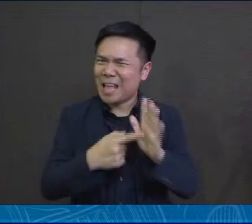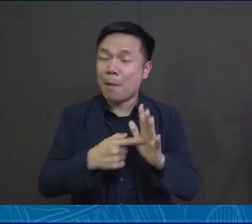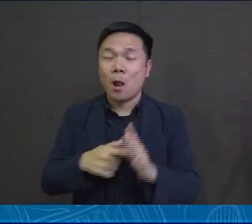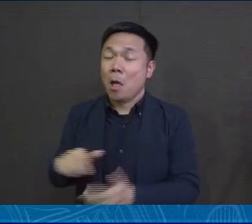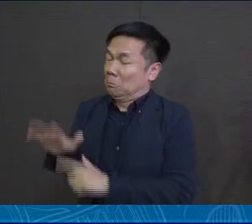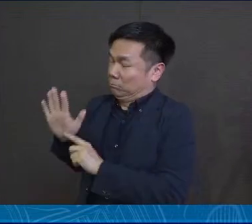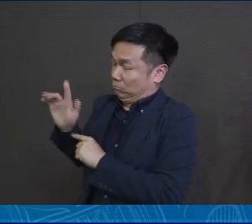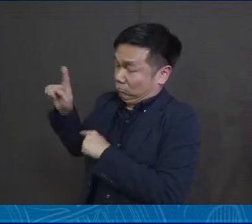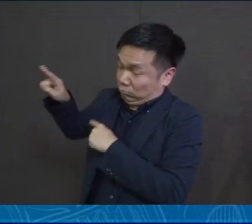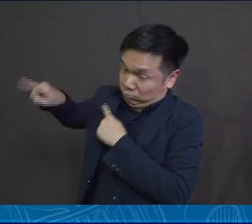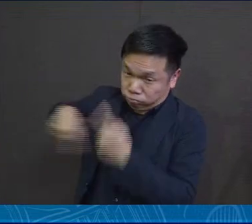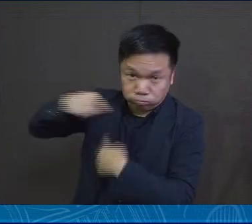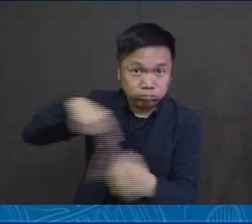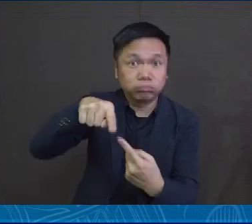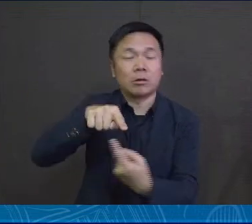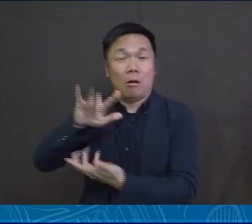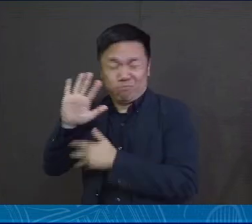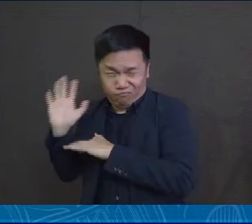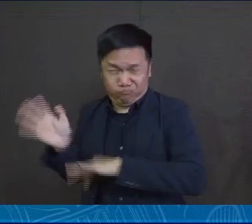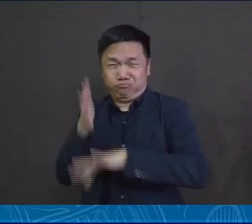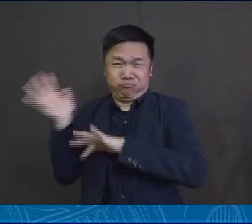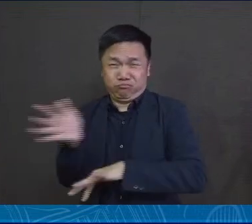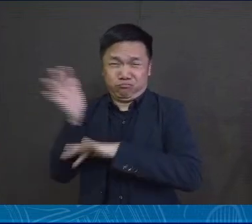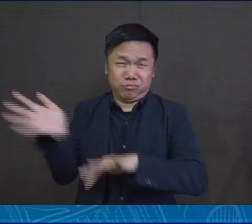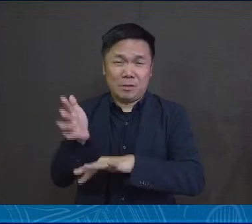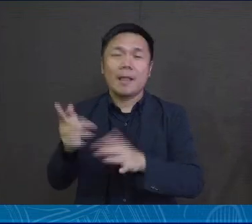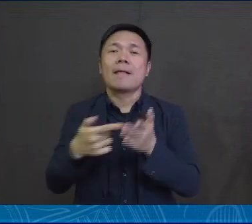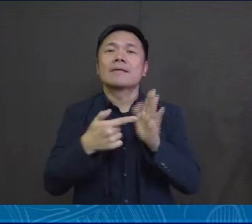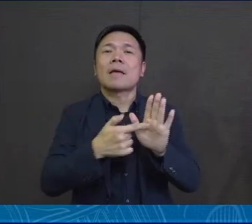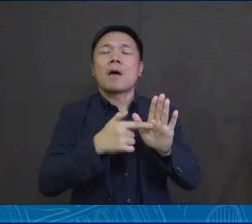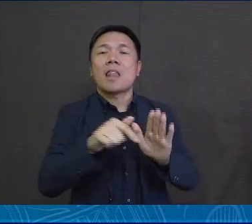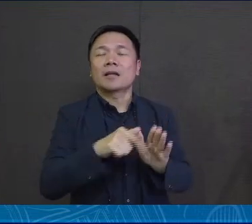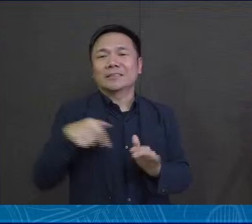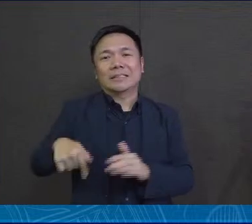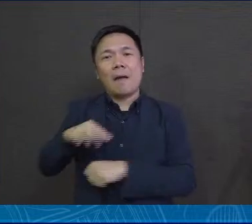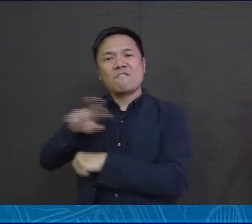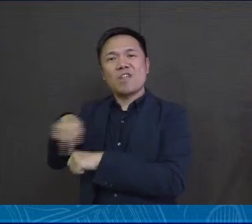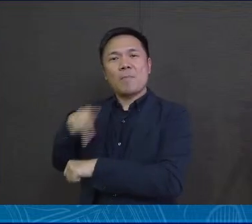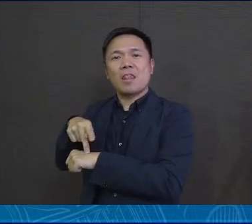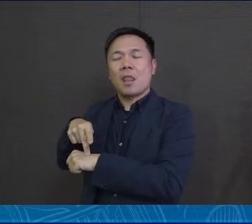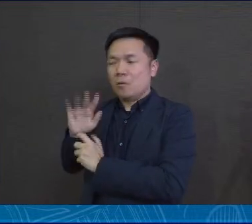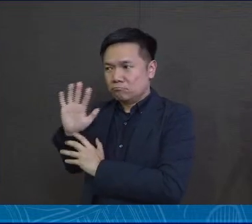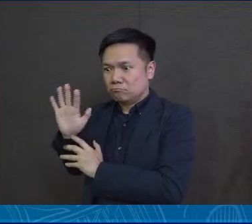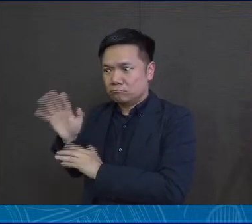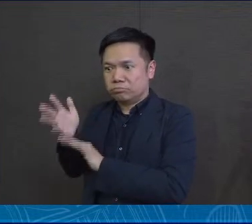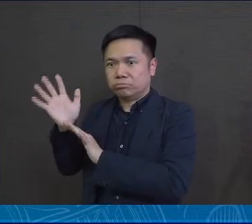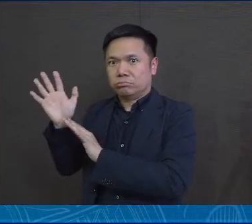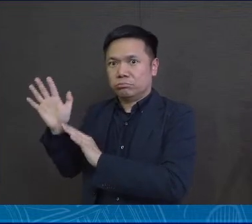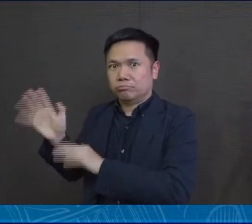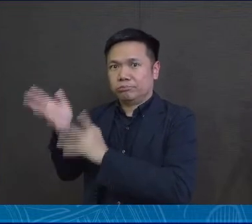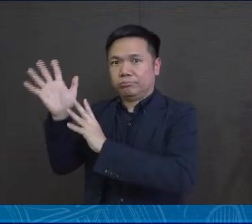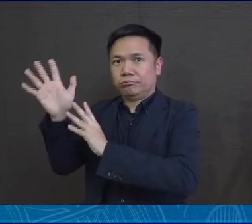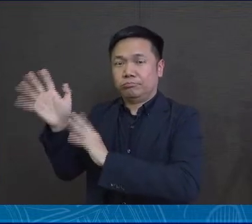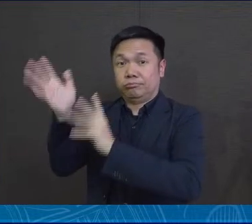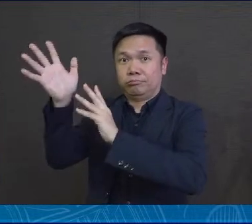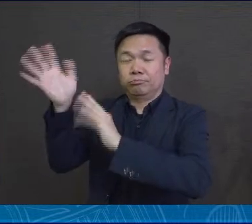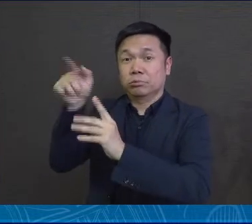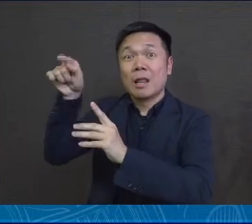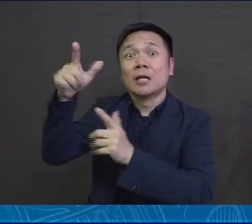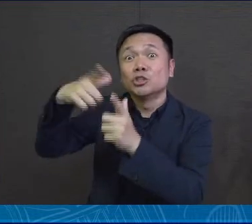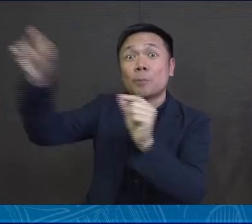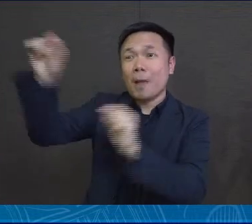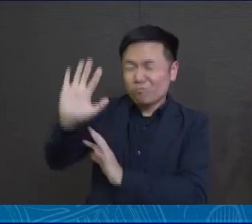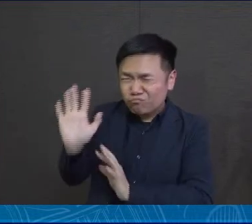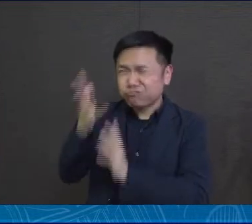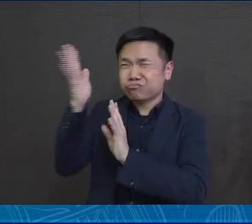There are so many typhoons which starts in the Philippines and travel up north to Japan. It's the